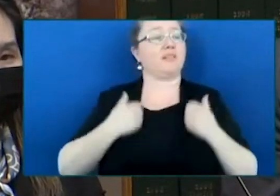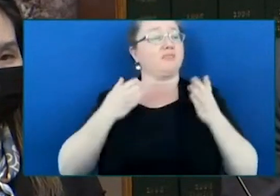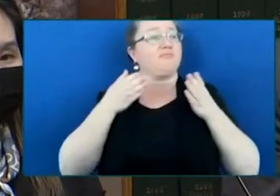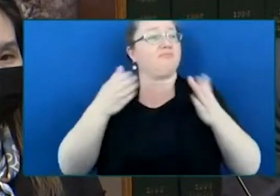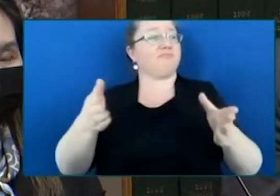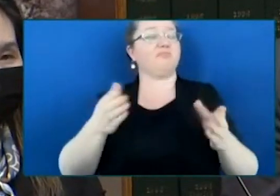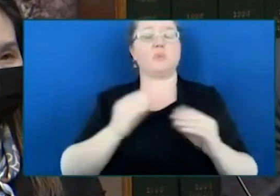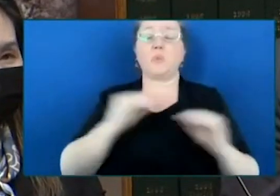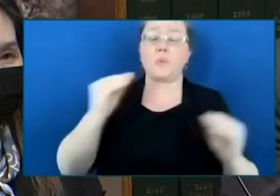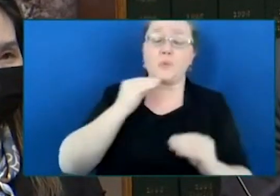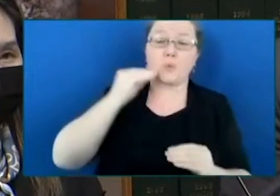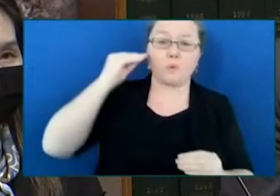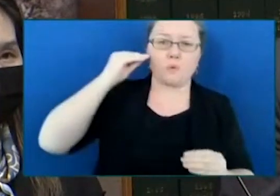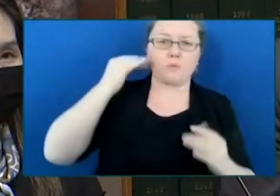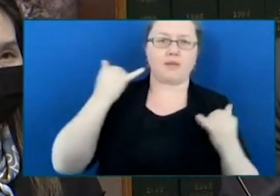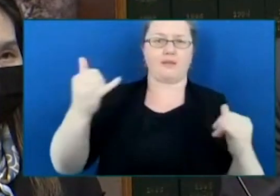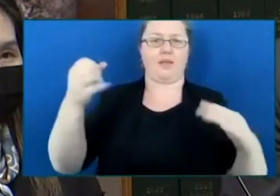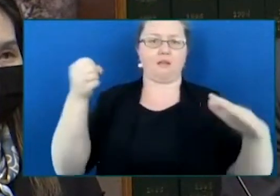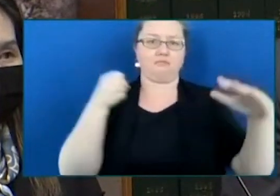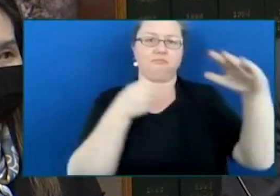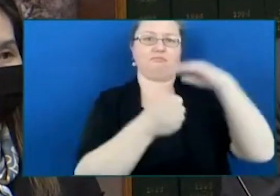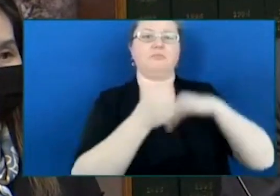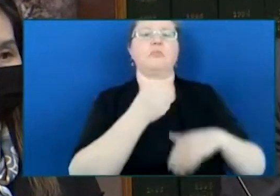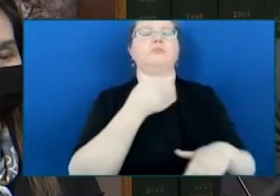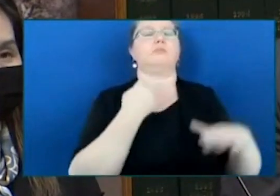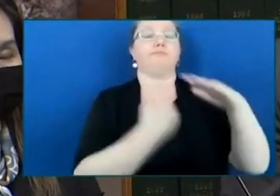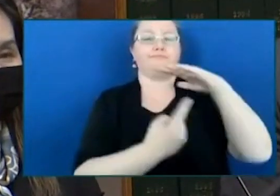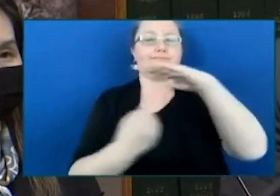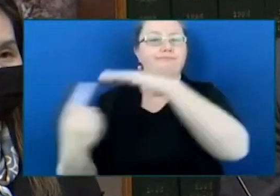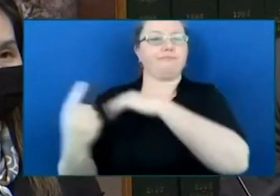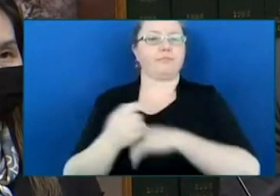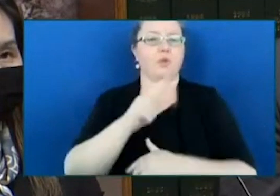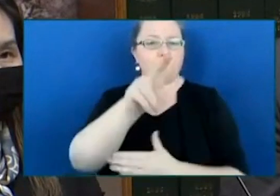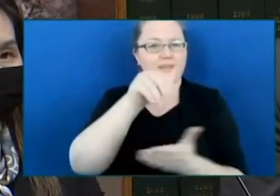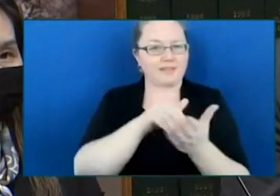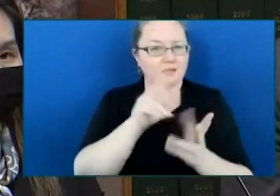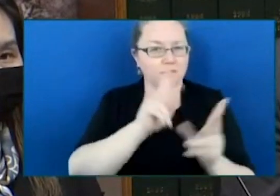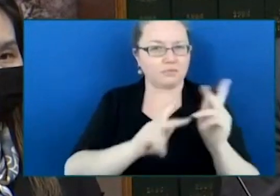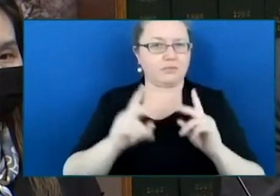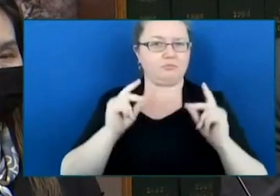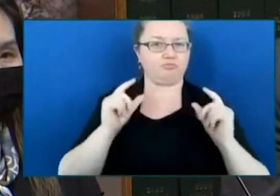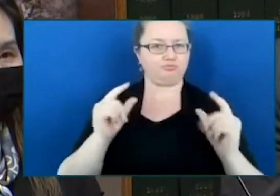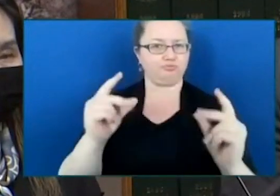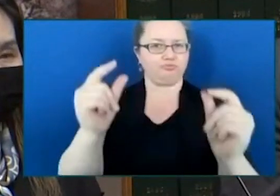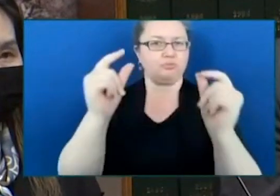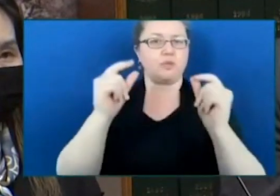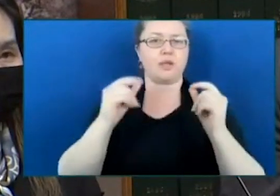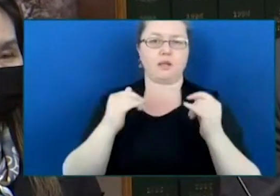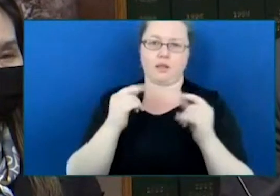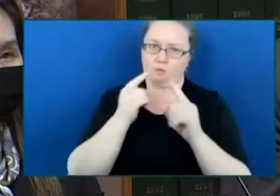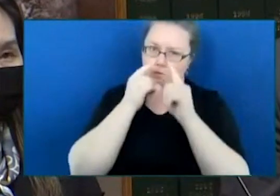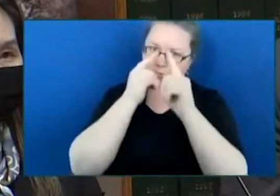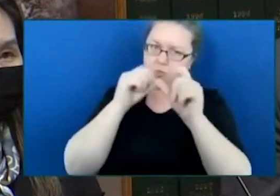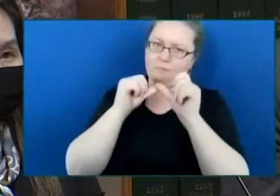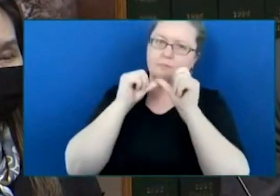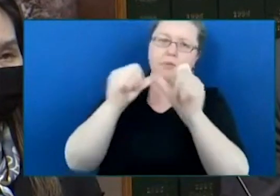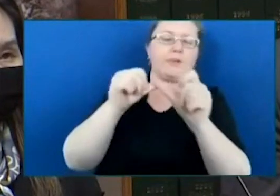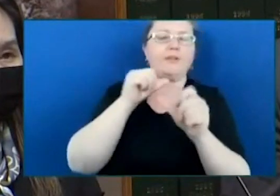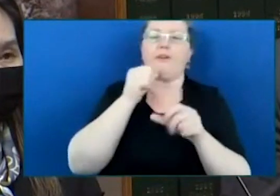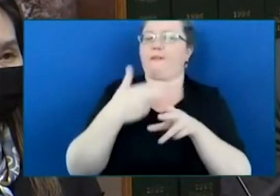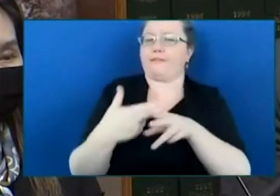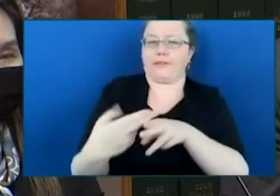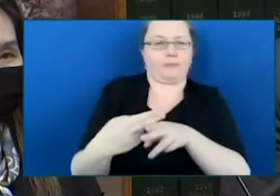And now we are working to make this move permanent by funding hundreds of new homes with supports and connecting people with spaces in newly finished